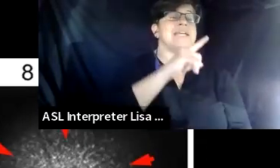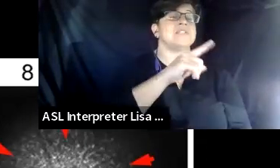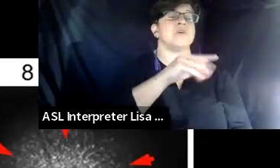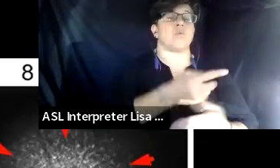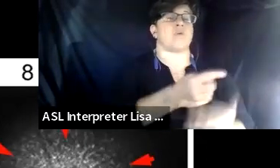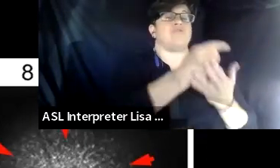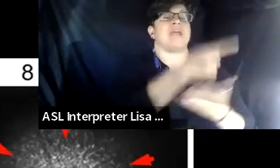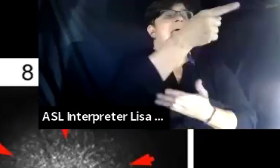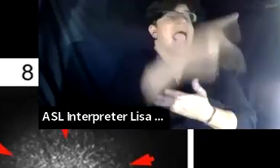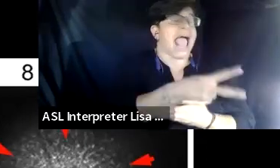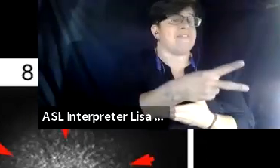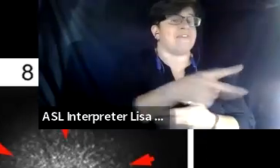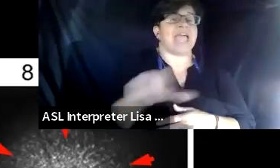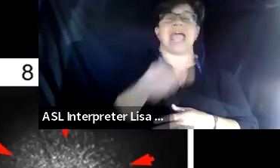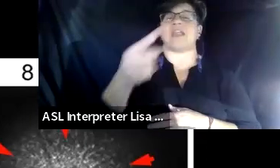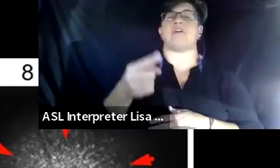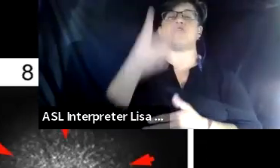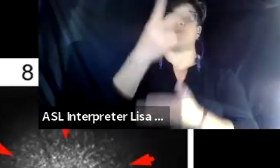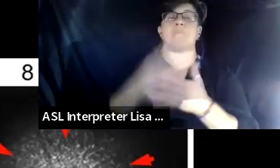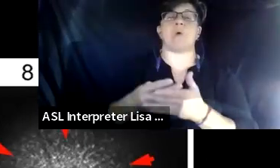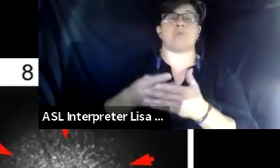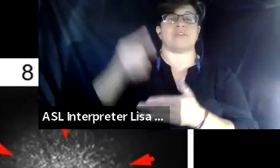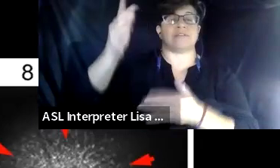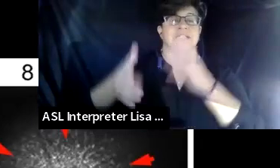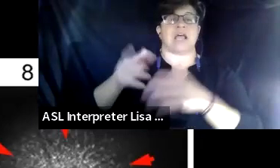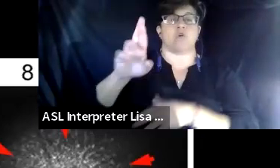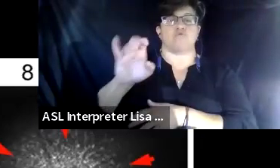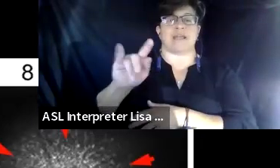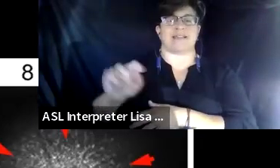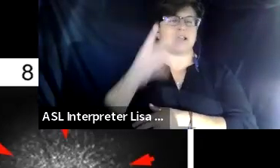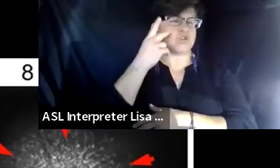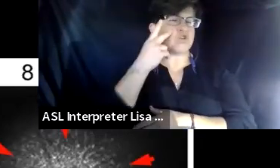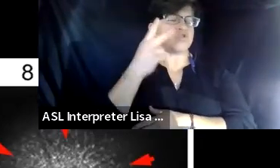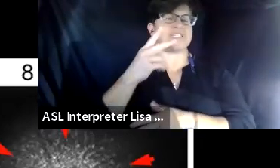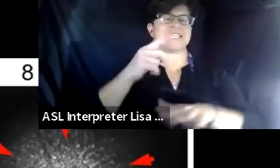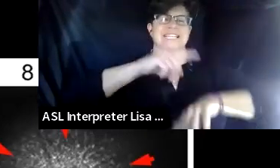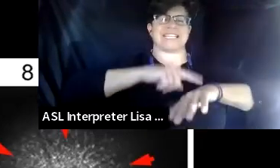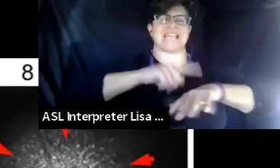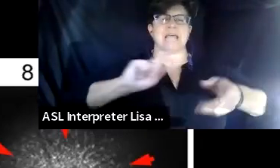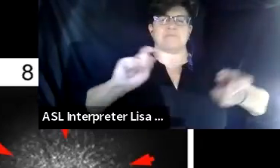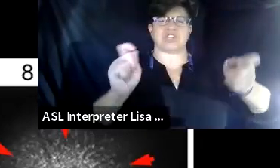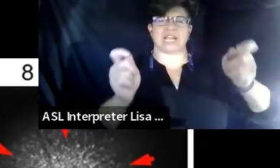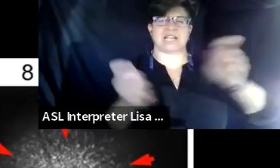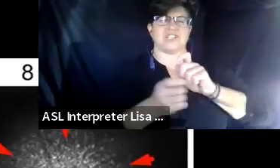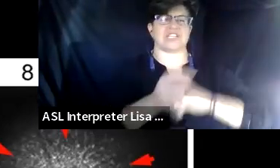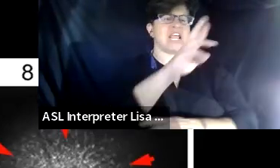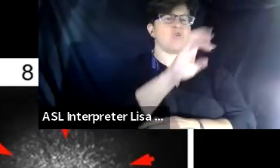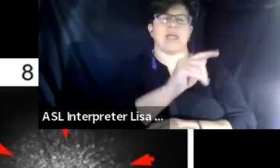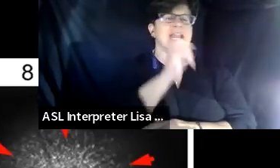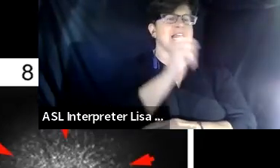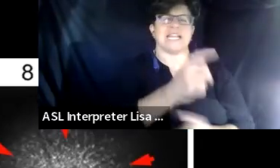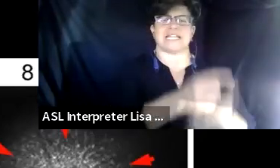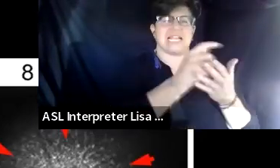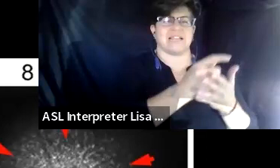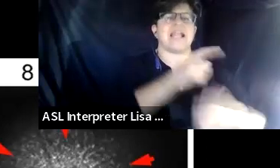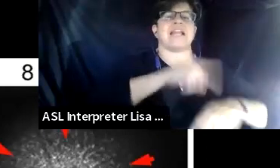treated both halves of the retina. So on top, you see changes in autofluorescence imaging over time in an untreated retina. And you see that over time,